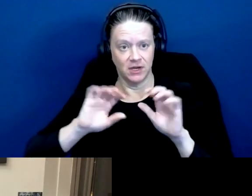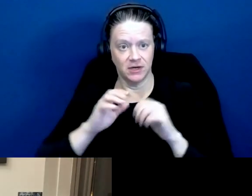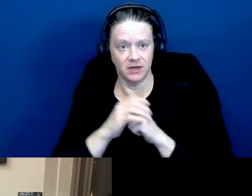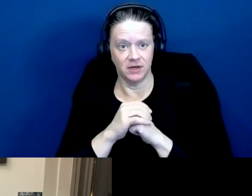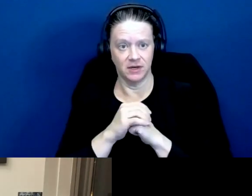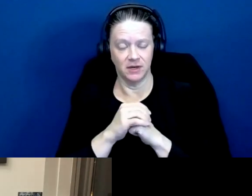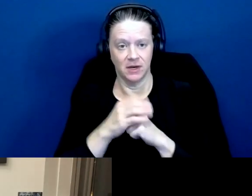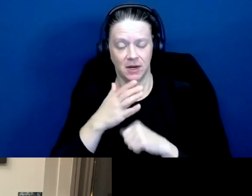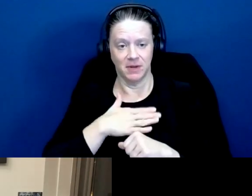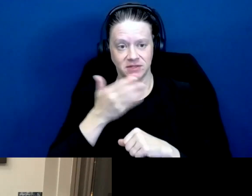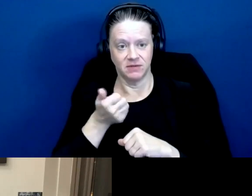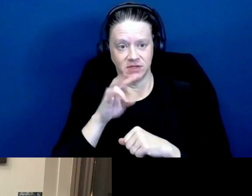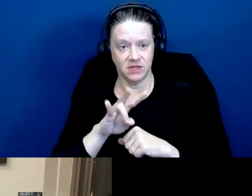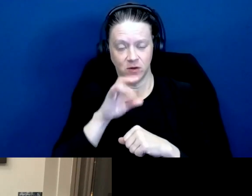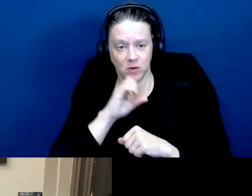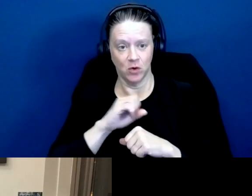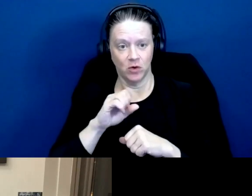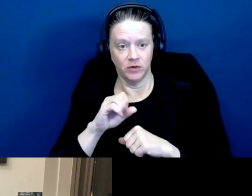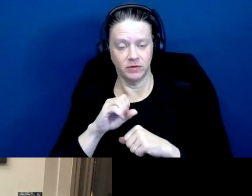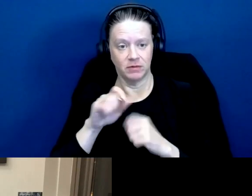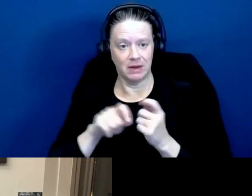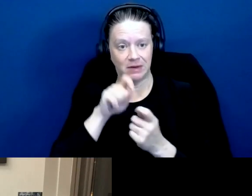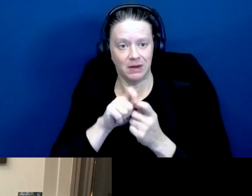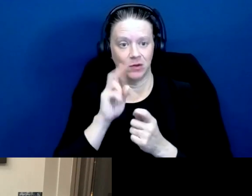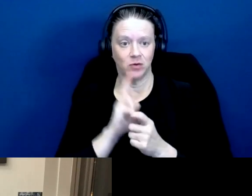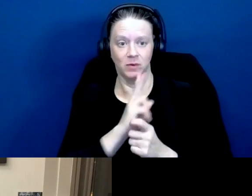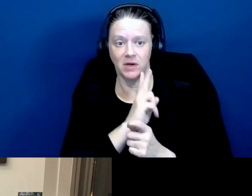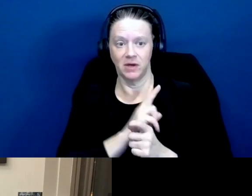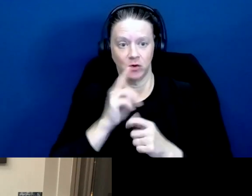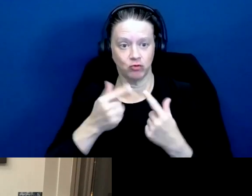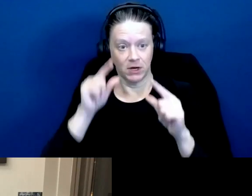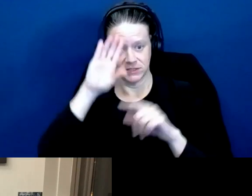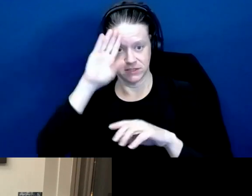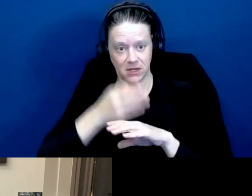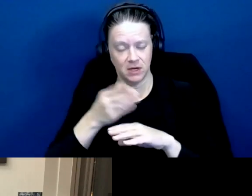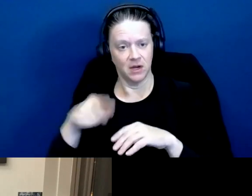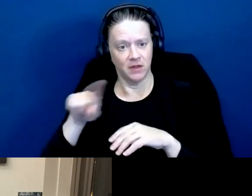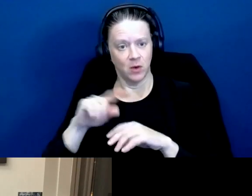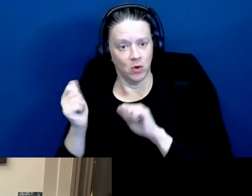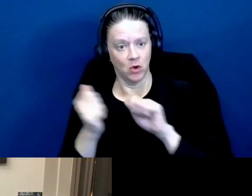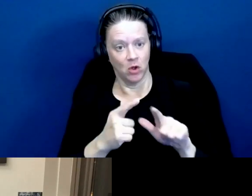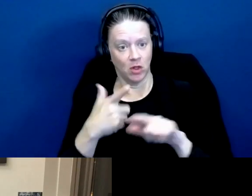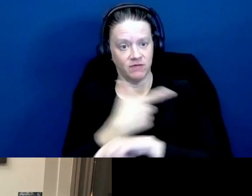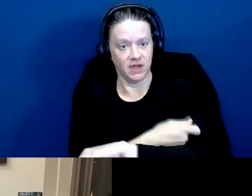My 17-year-old identical twin grandsons might be the same. They were all vaccinated.